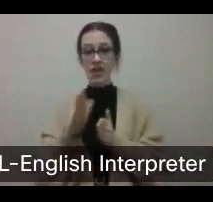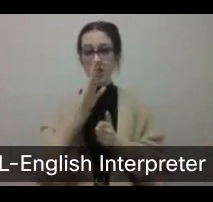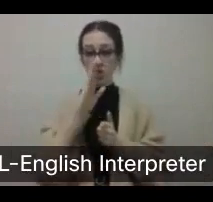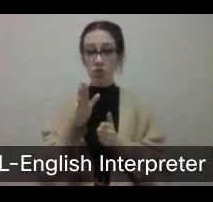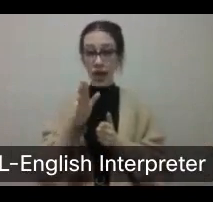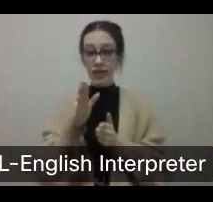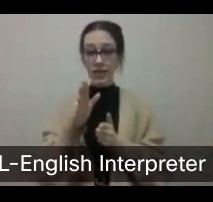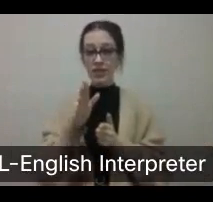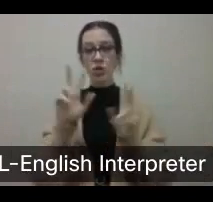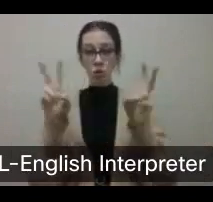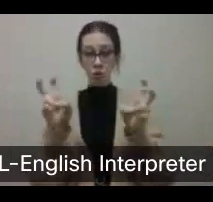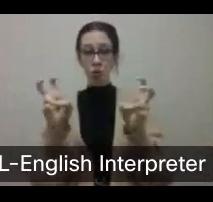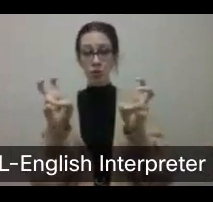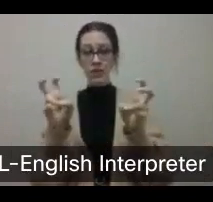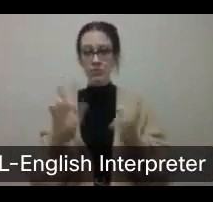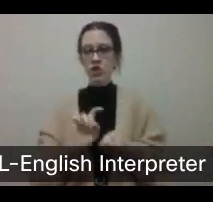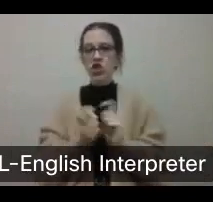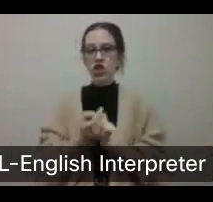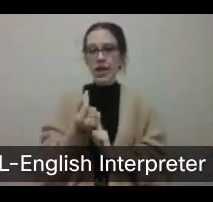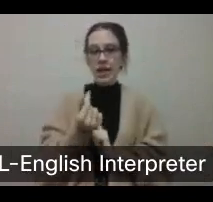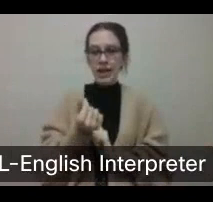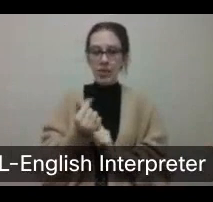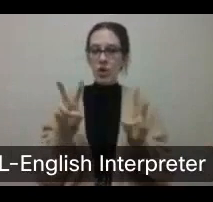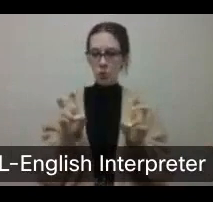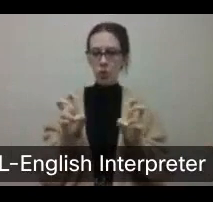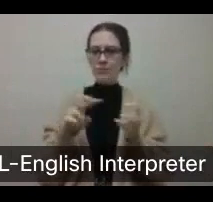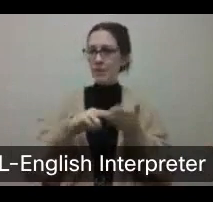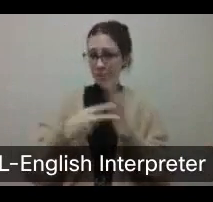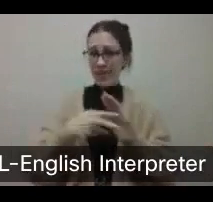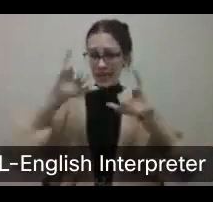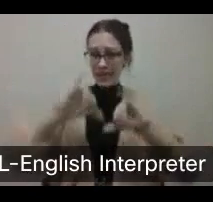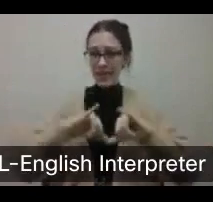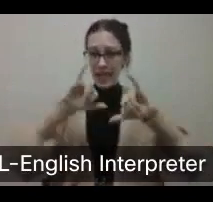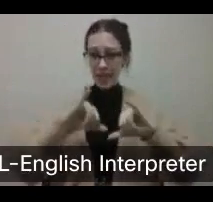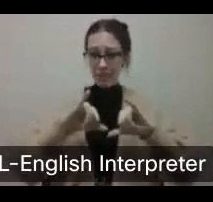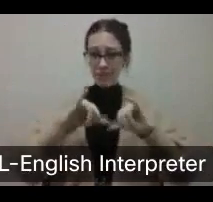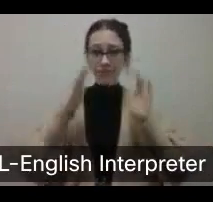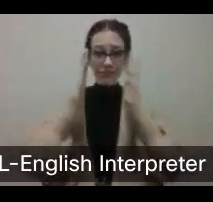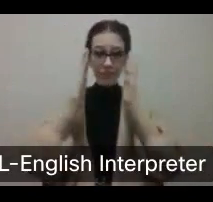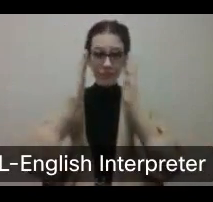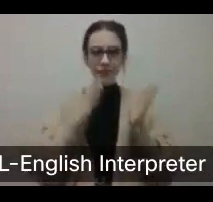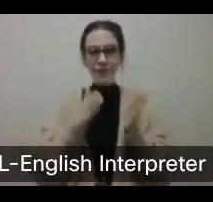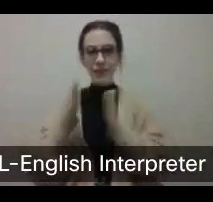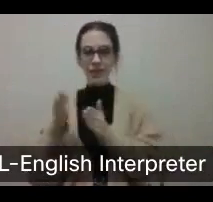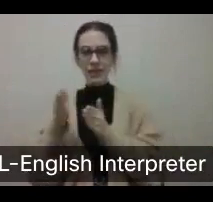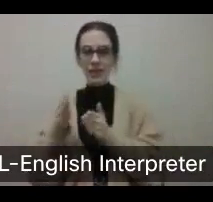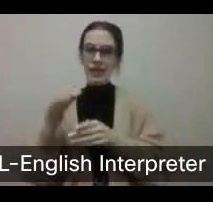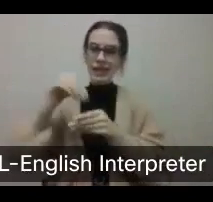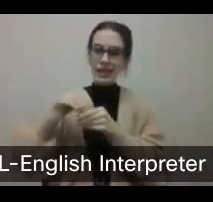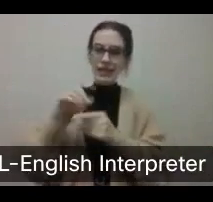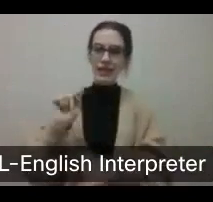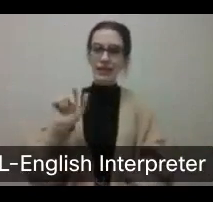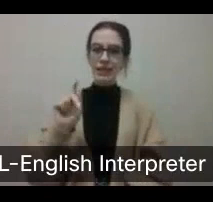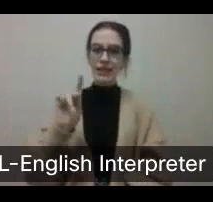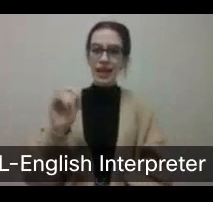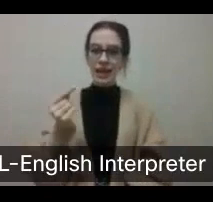note-taking is a slight variation of taking notes. So some attempts have been made to change some word forms and to use